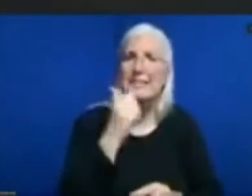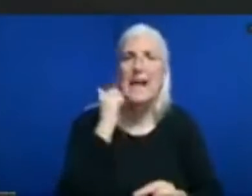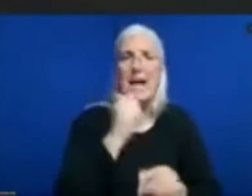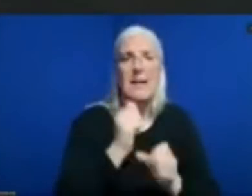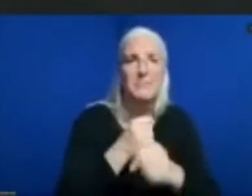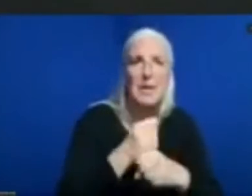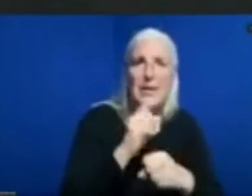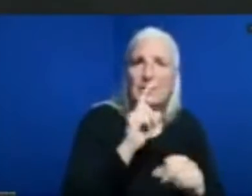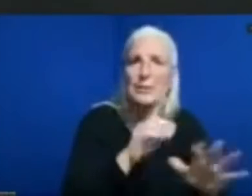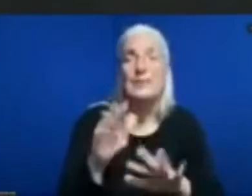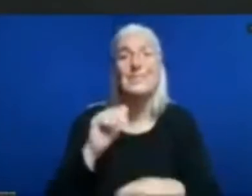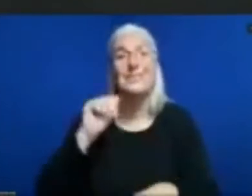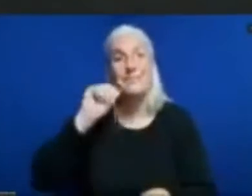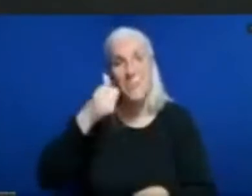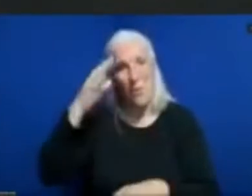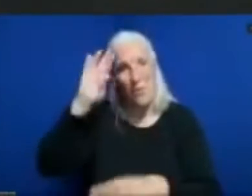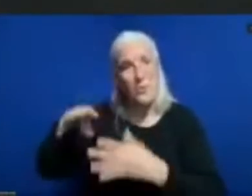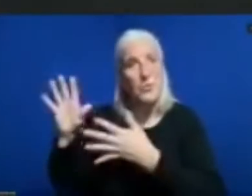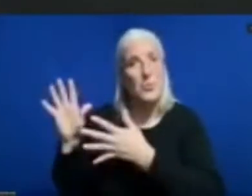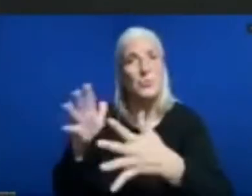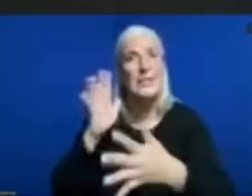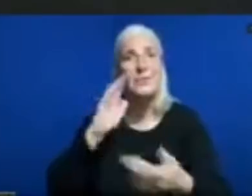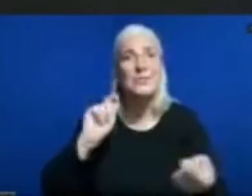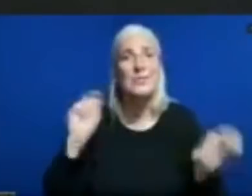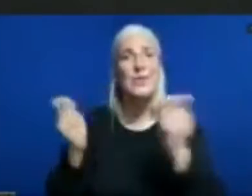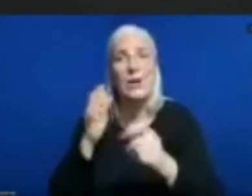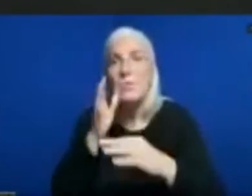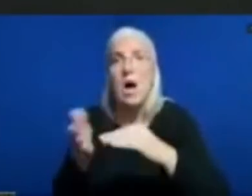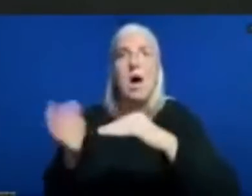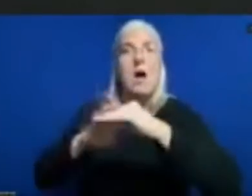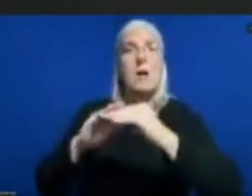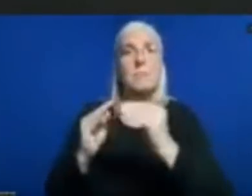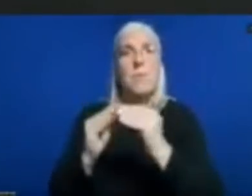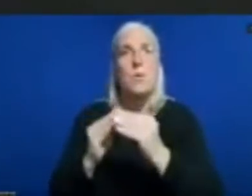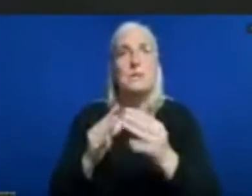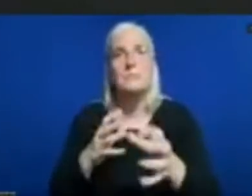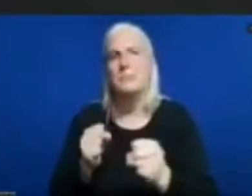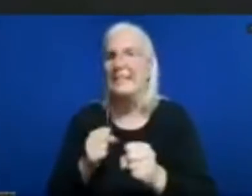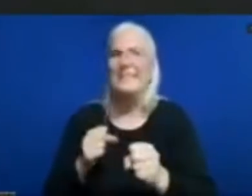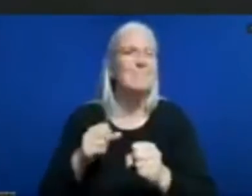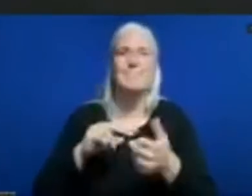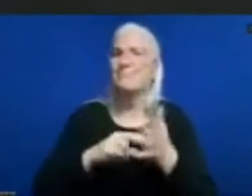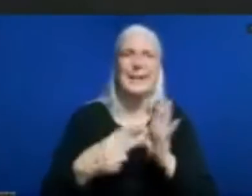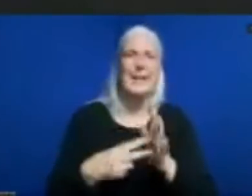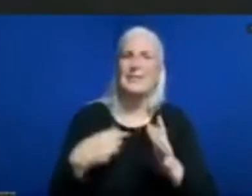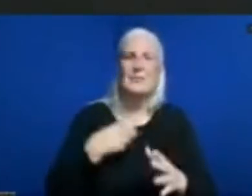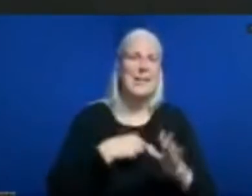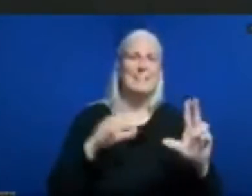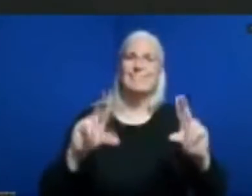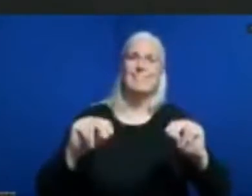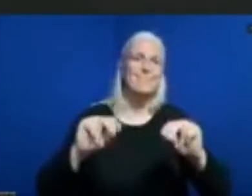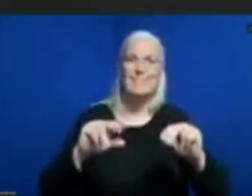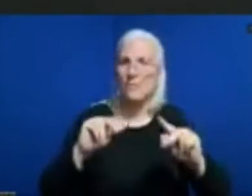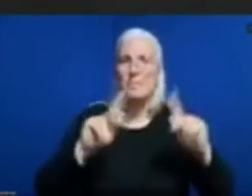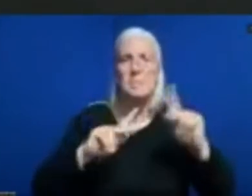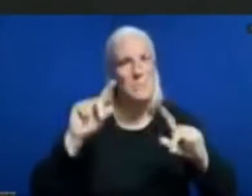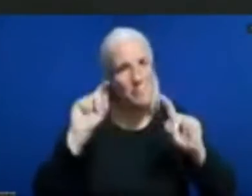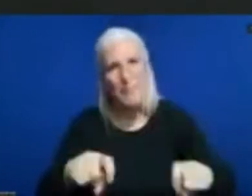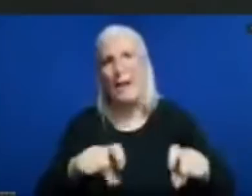that's likely to happen for a few days, and it's likely to change again. But all those things will go into consideration when we reevaluate those